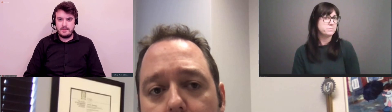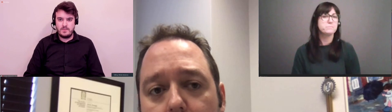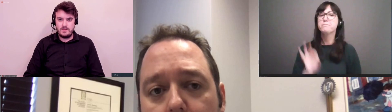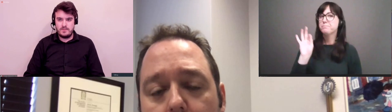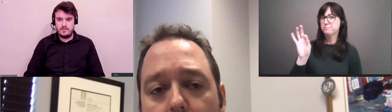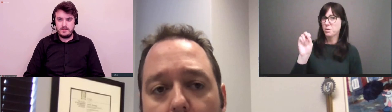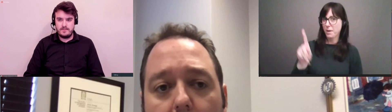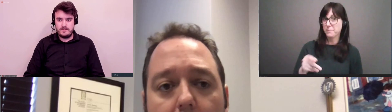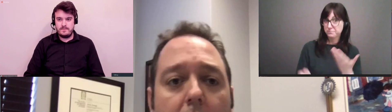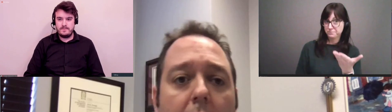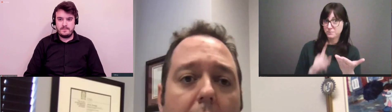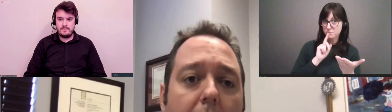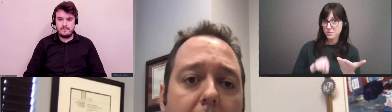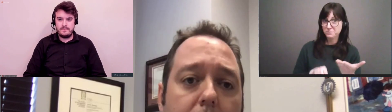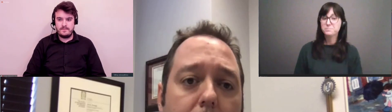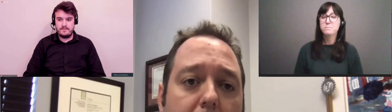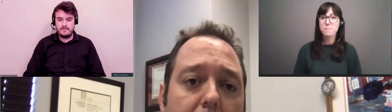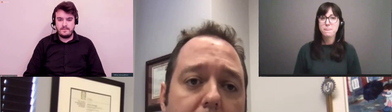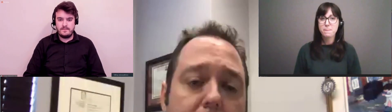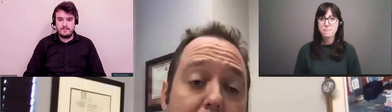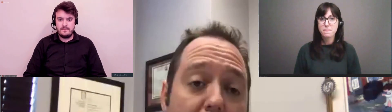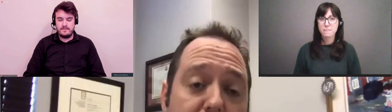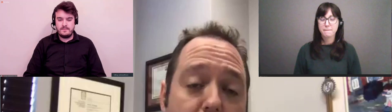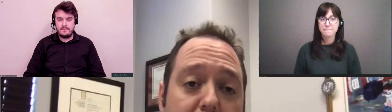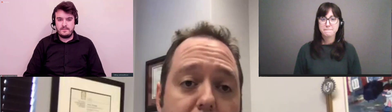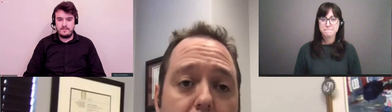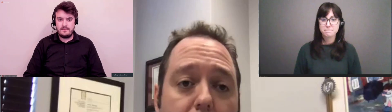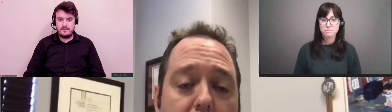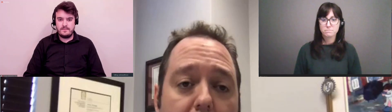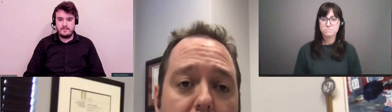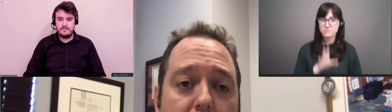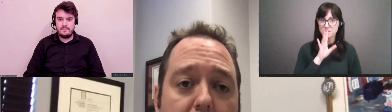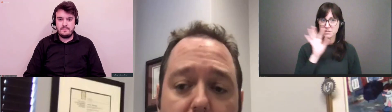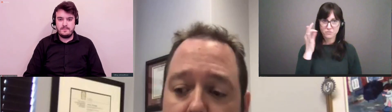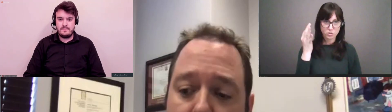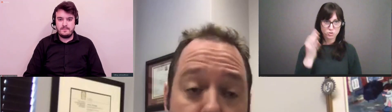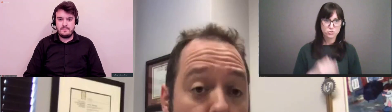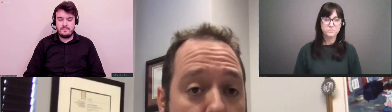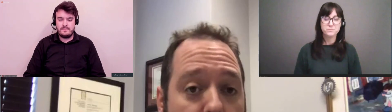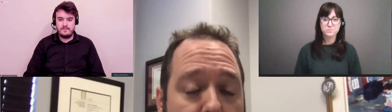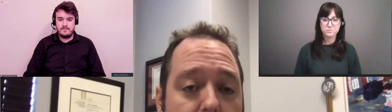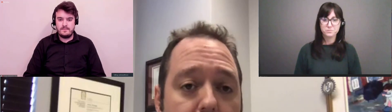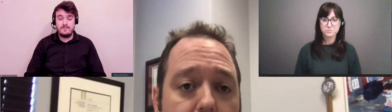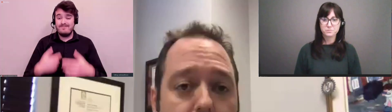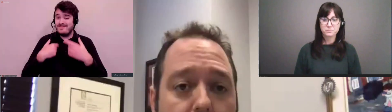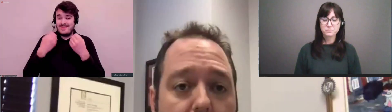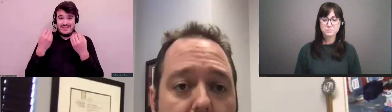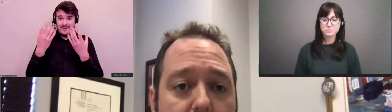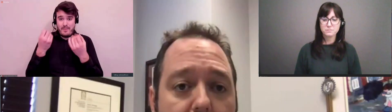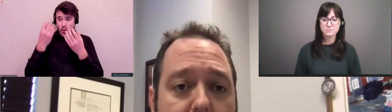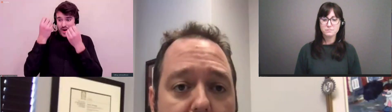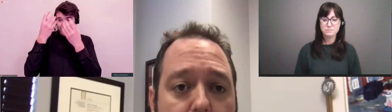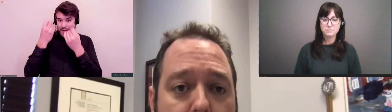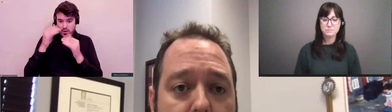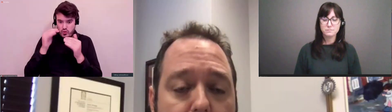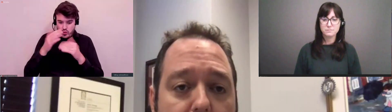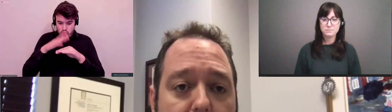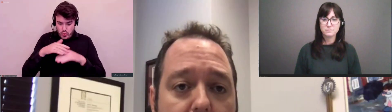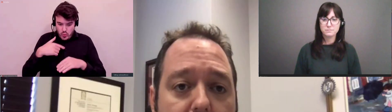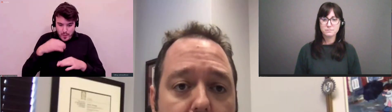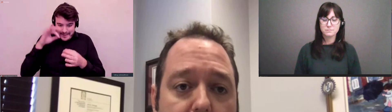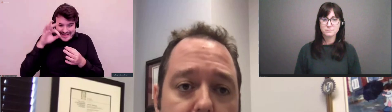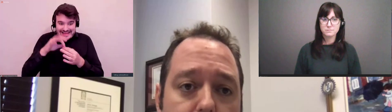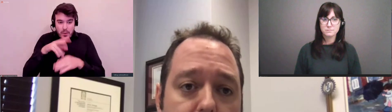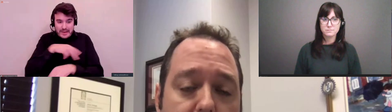you. Donc, je n'ai pas l'information sur moi maintenant, sur cet outbreak, mais